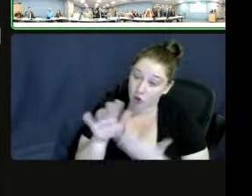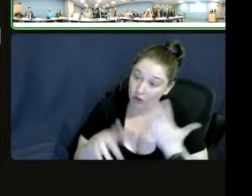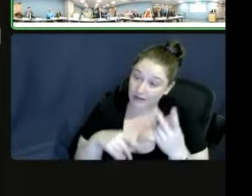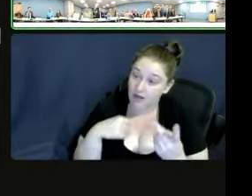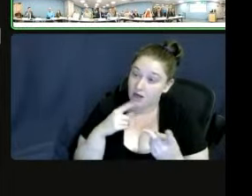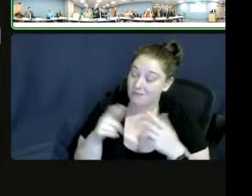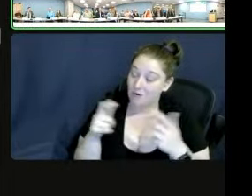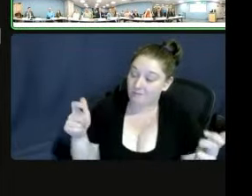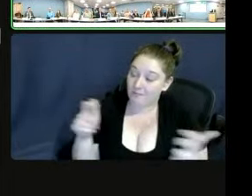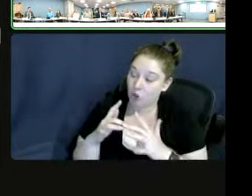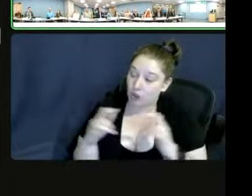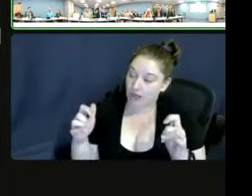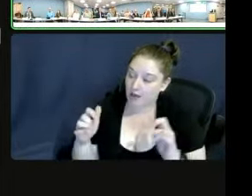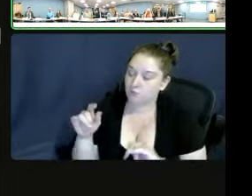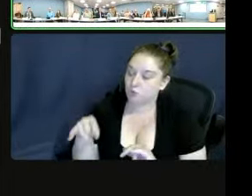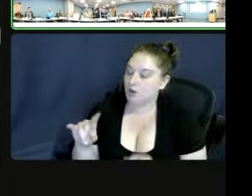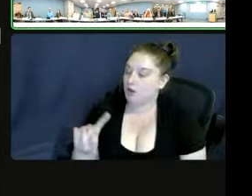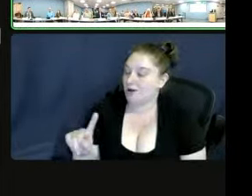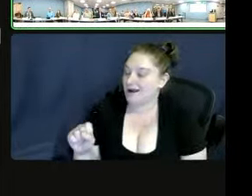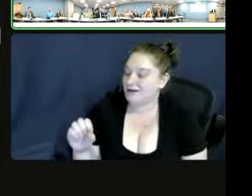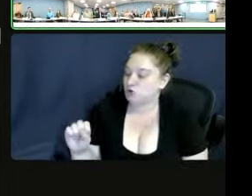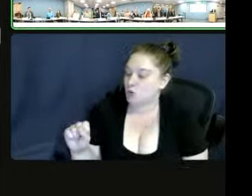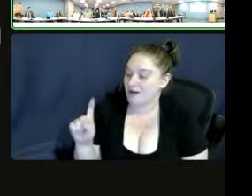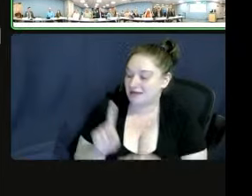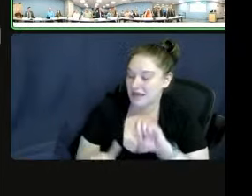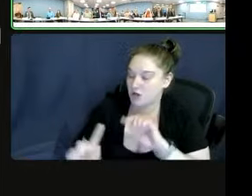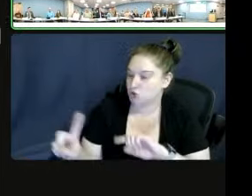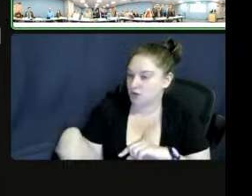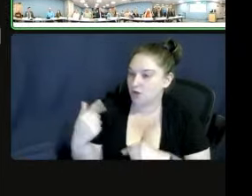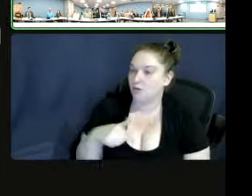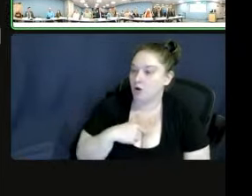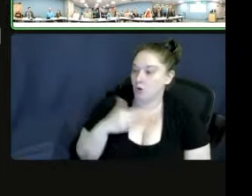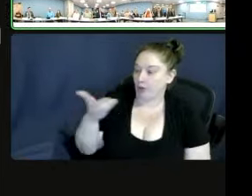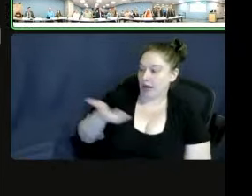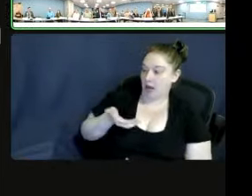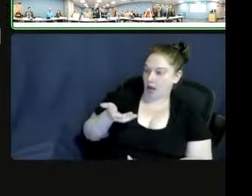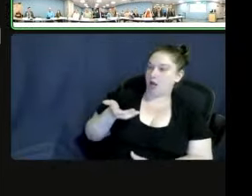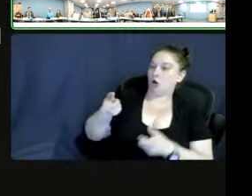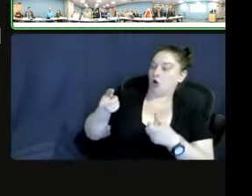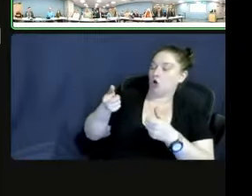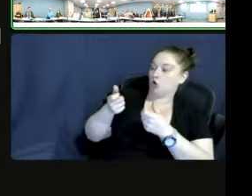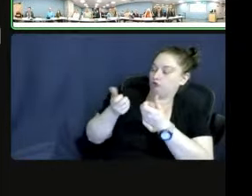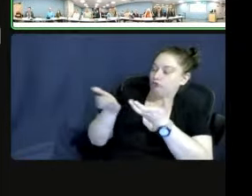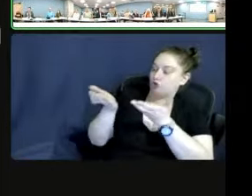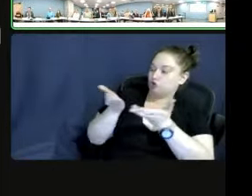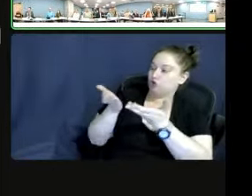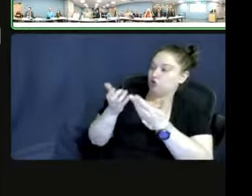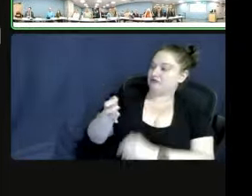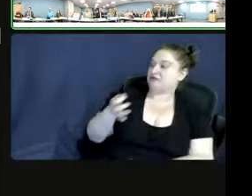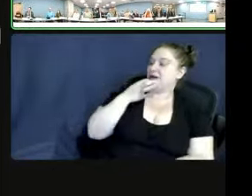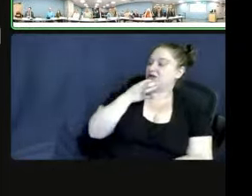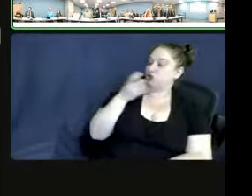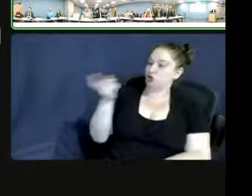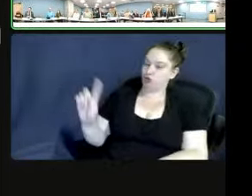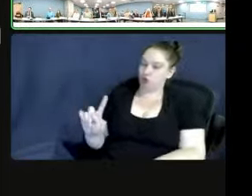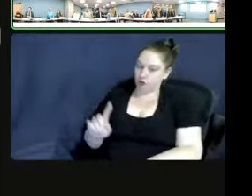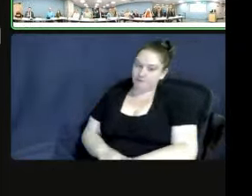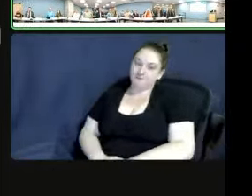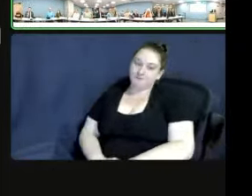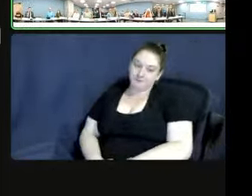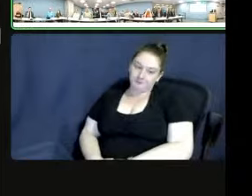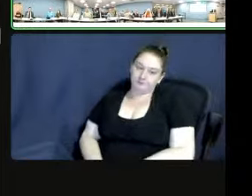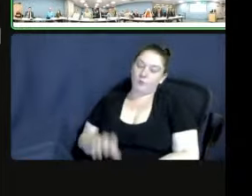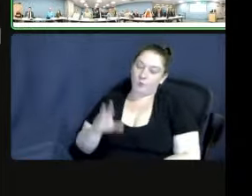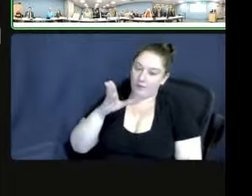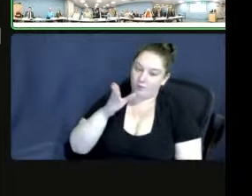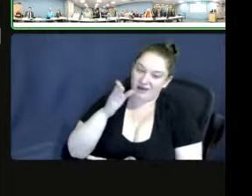camp cleanups where the SOS team can't do it all alone. We hire a, you know, service master, a different provider to help with that. So that would